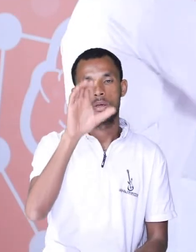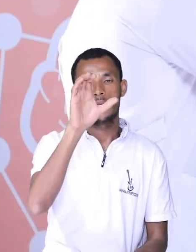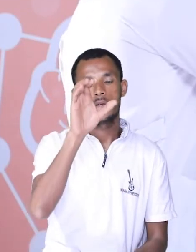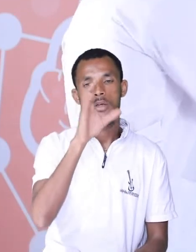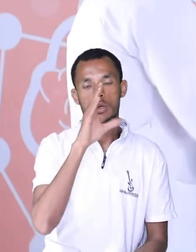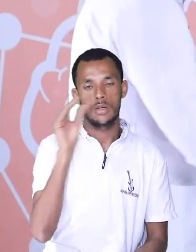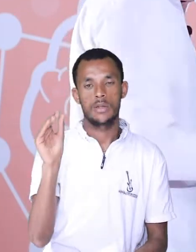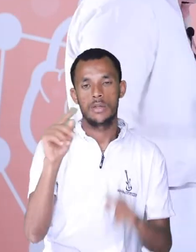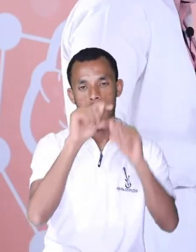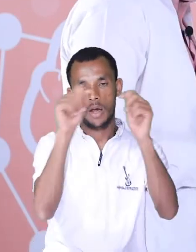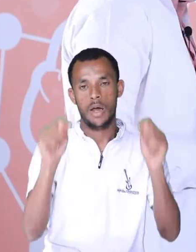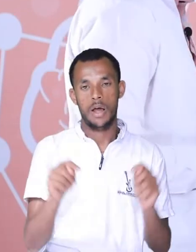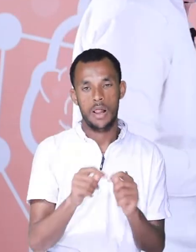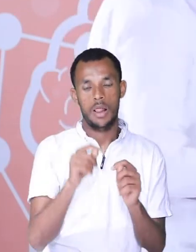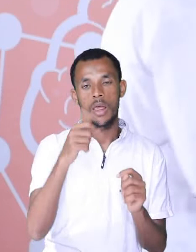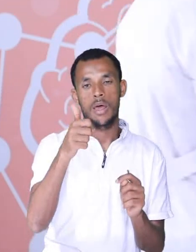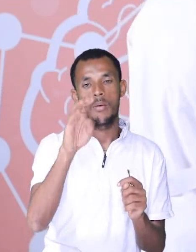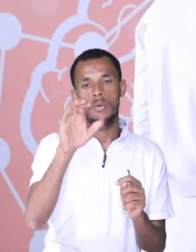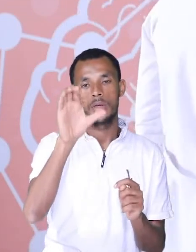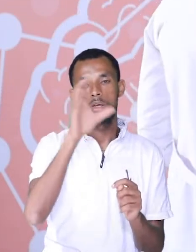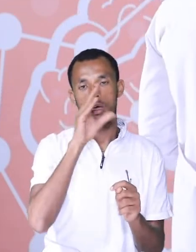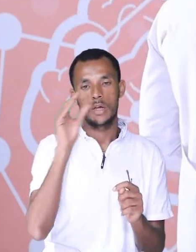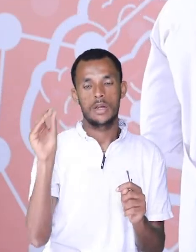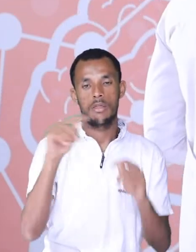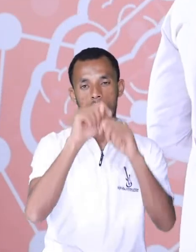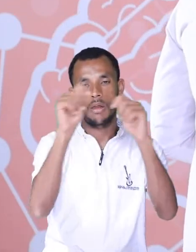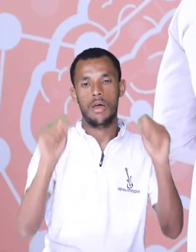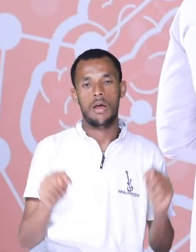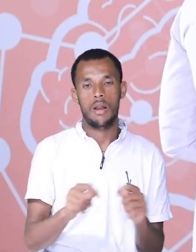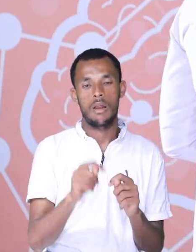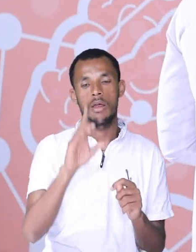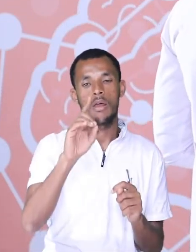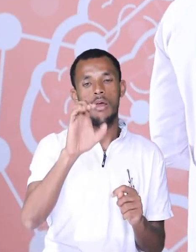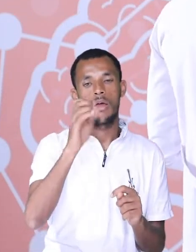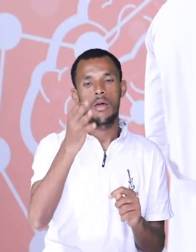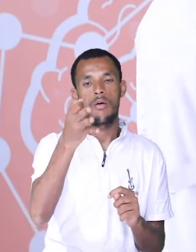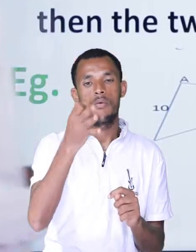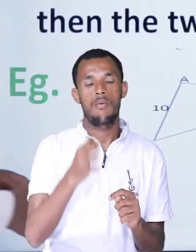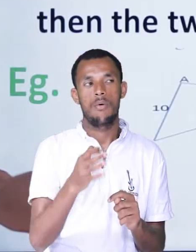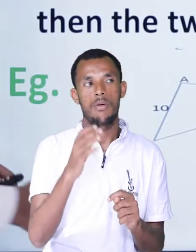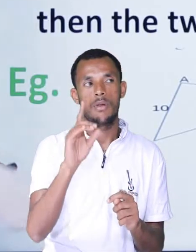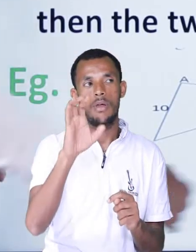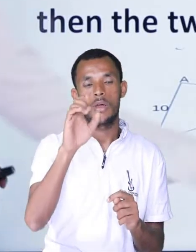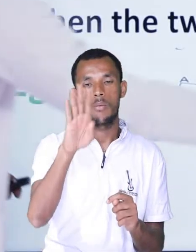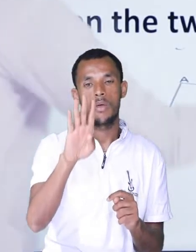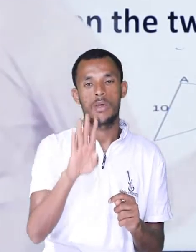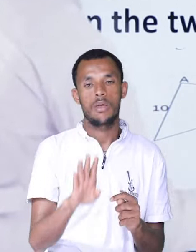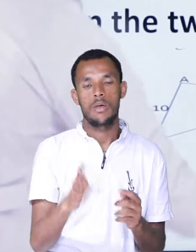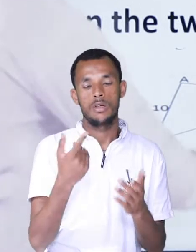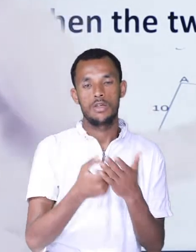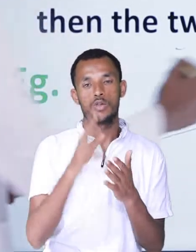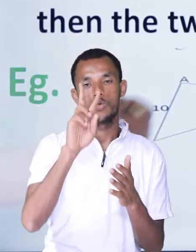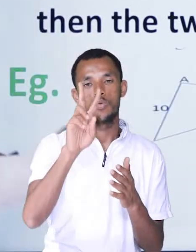ABC, triangle ABC and triangle DEB. So these